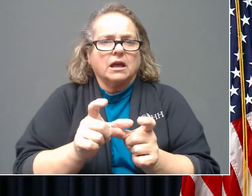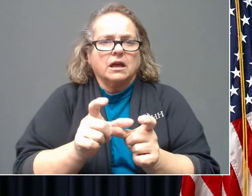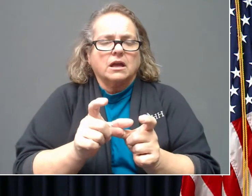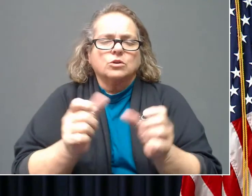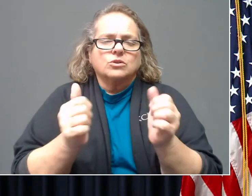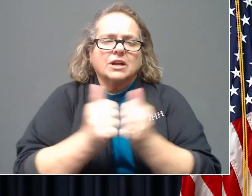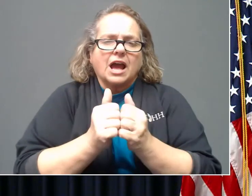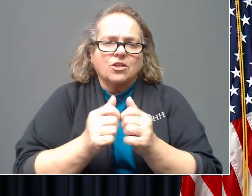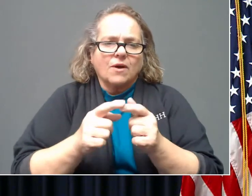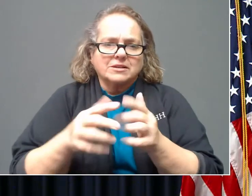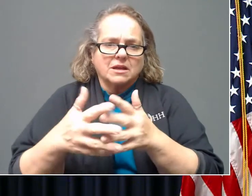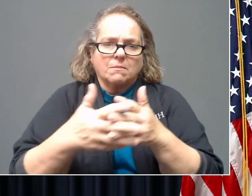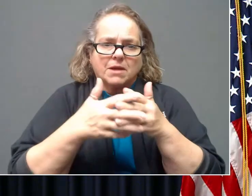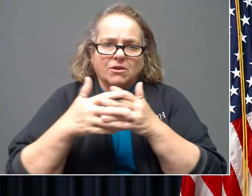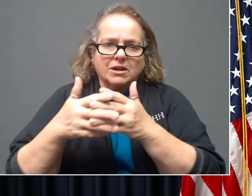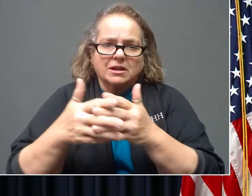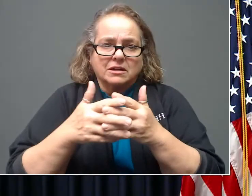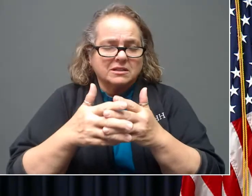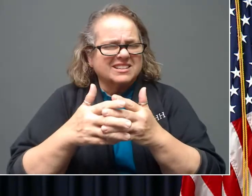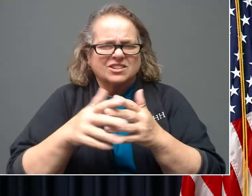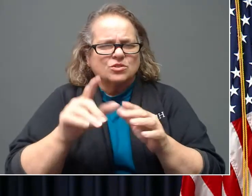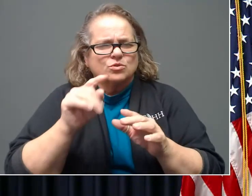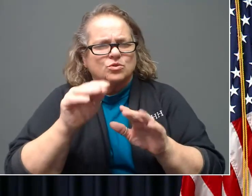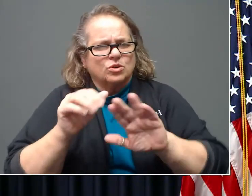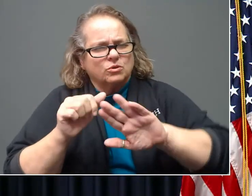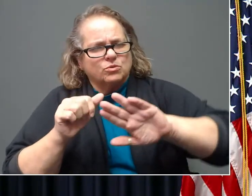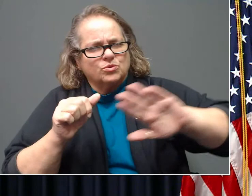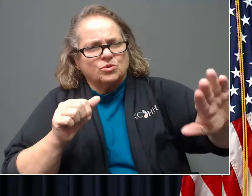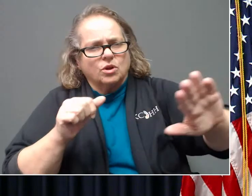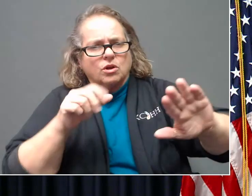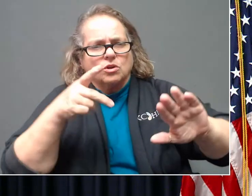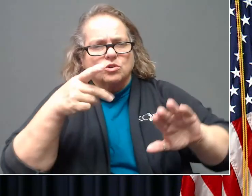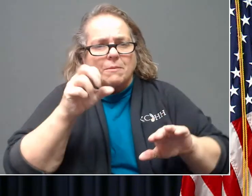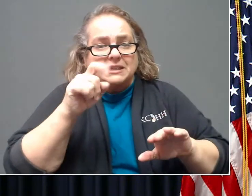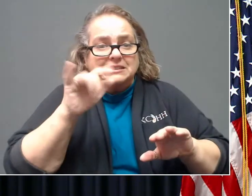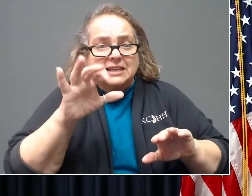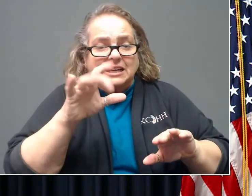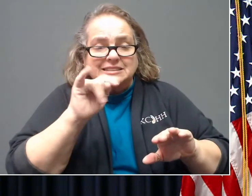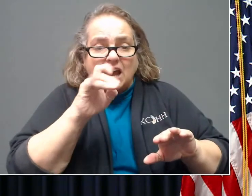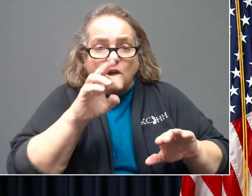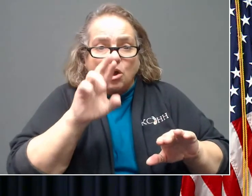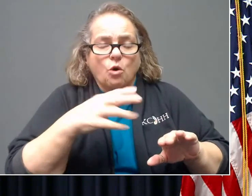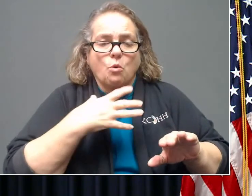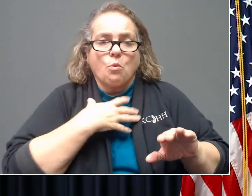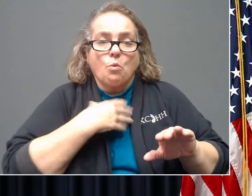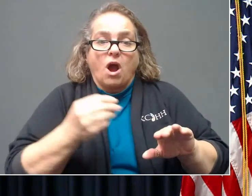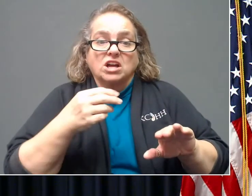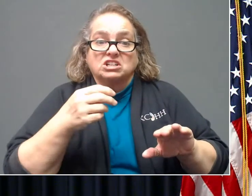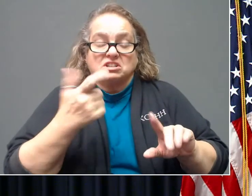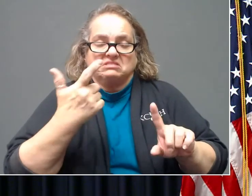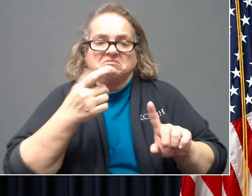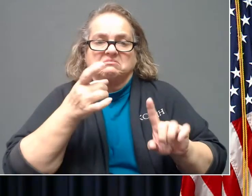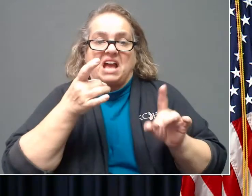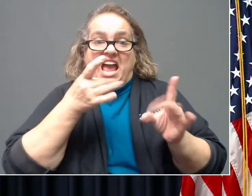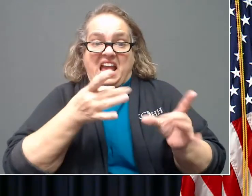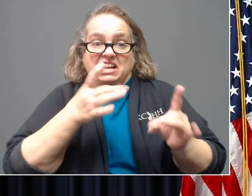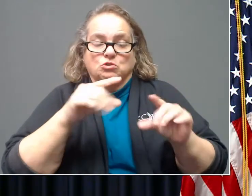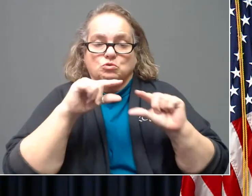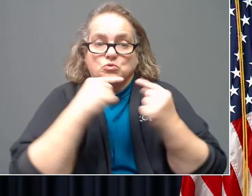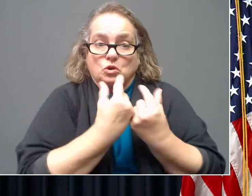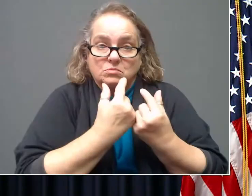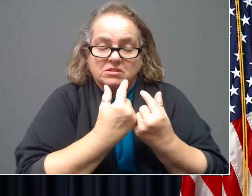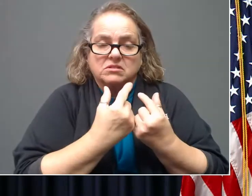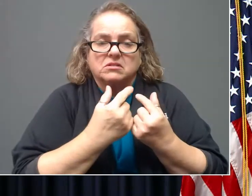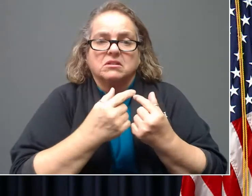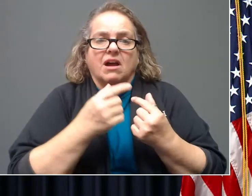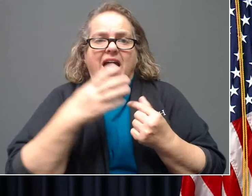on domestic terror, white supremacy groups that would push hate, fear, and terror, as well as come together